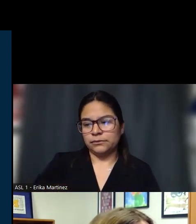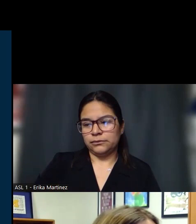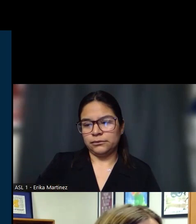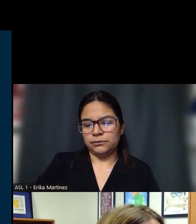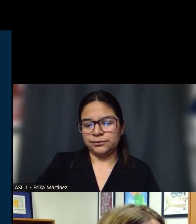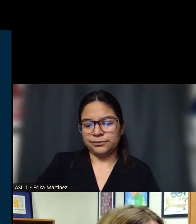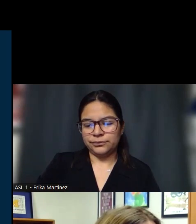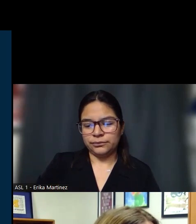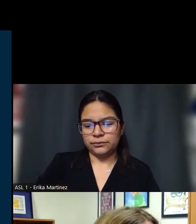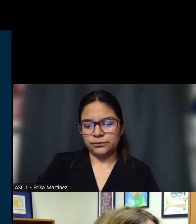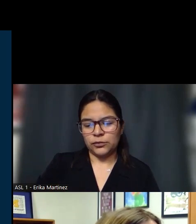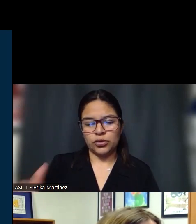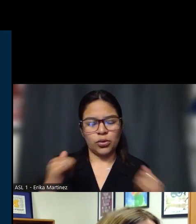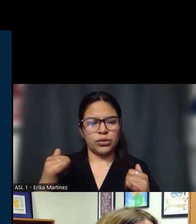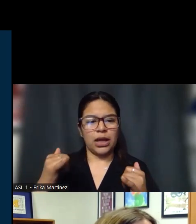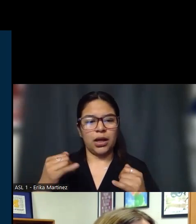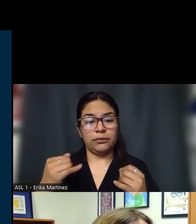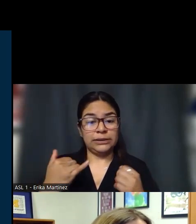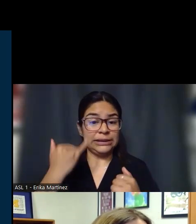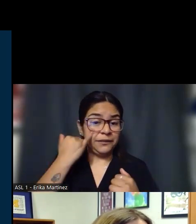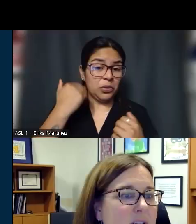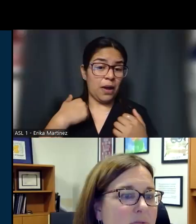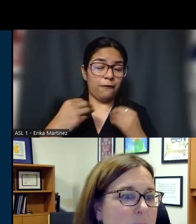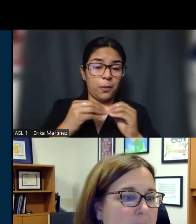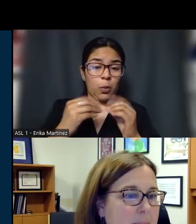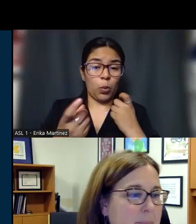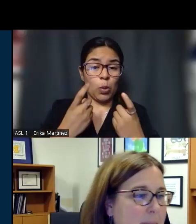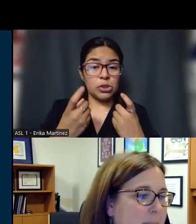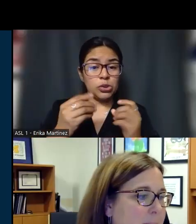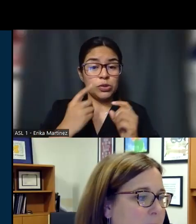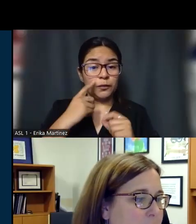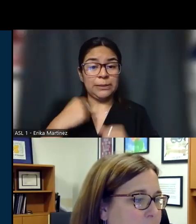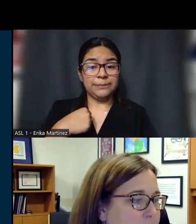Now we're at the point where we have questions. Does anyone have questions for me?